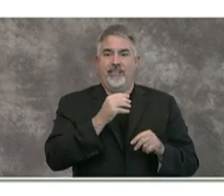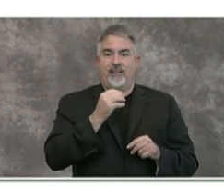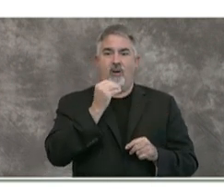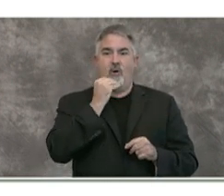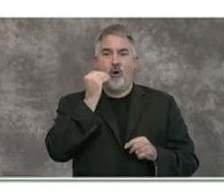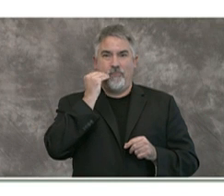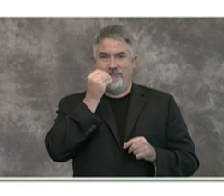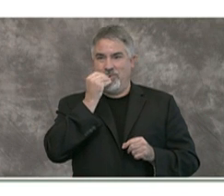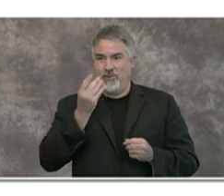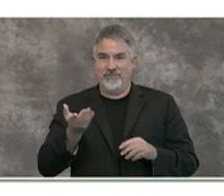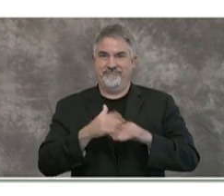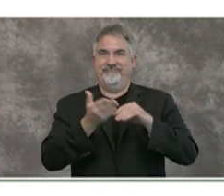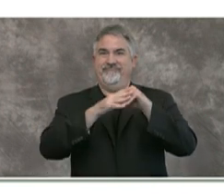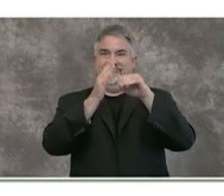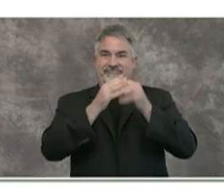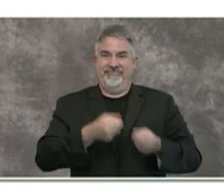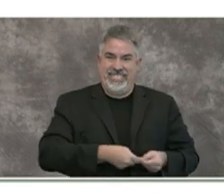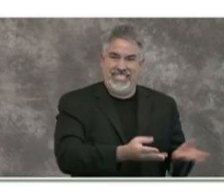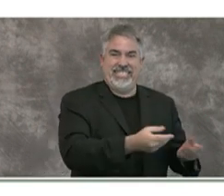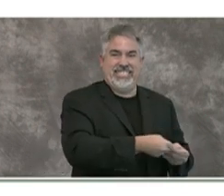throughout San Diego County.